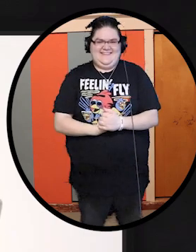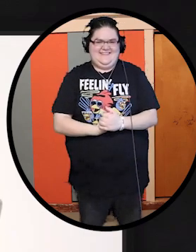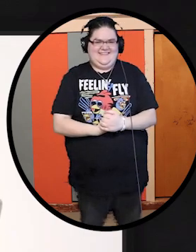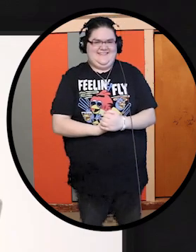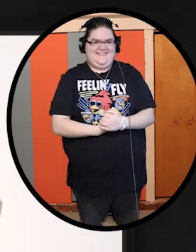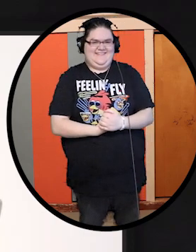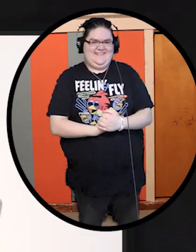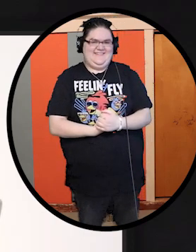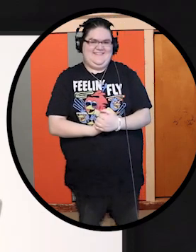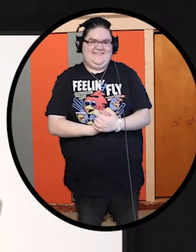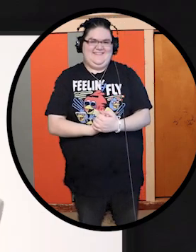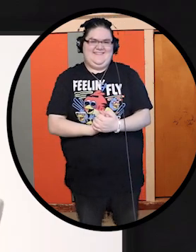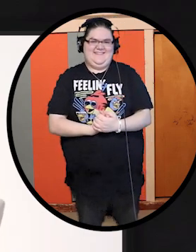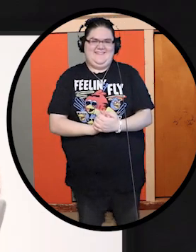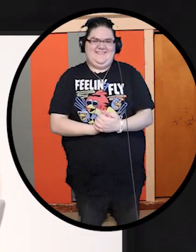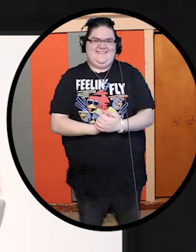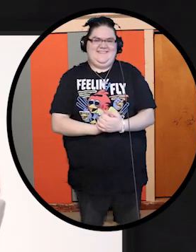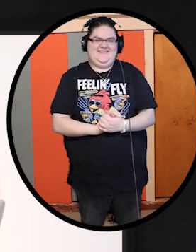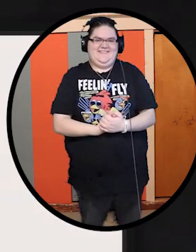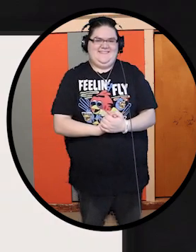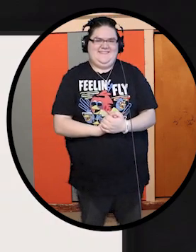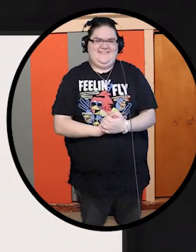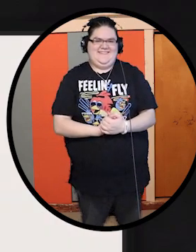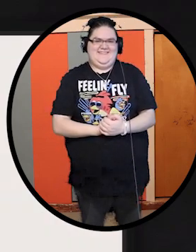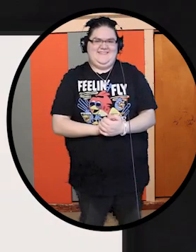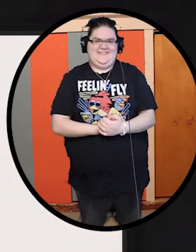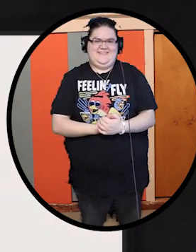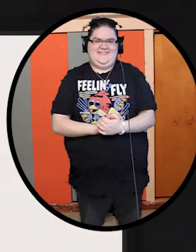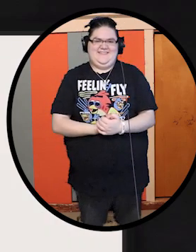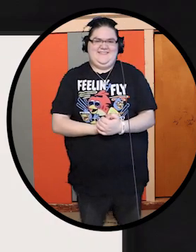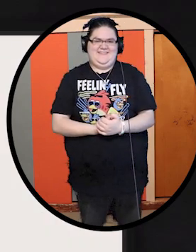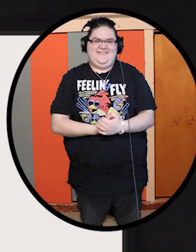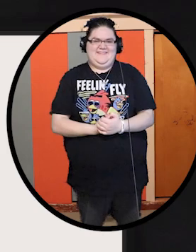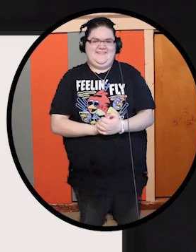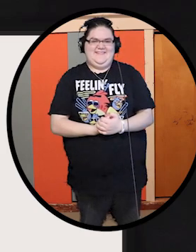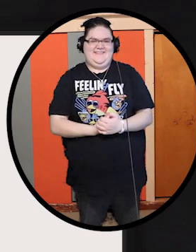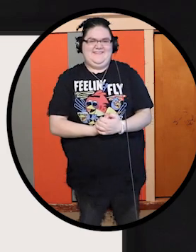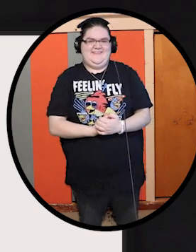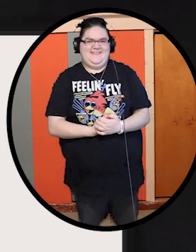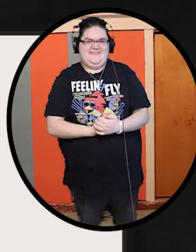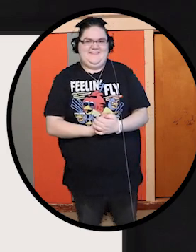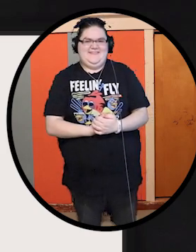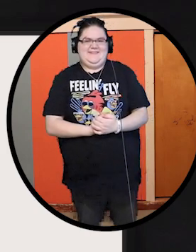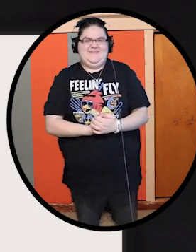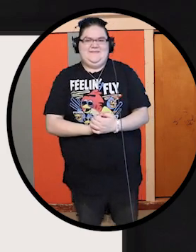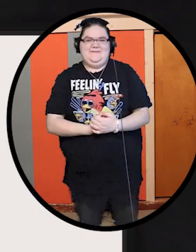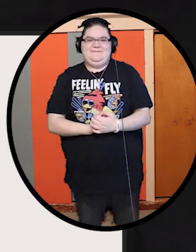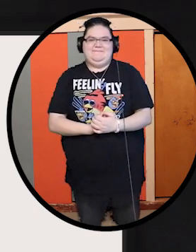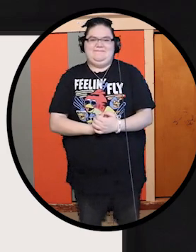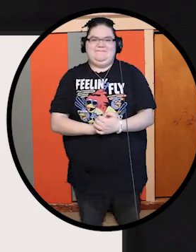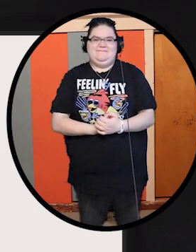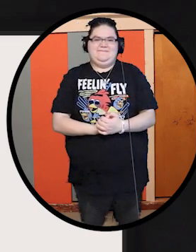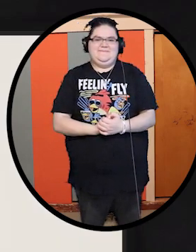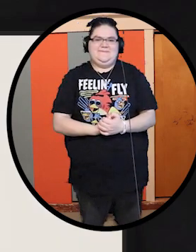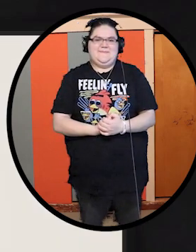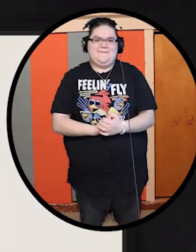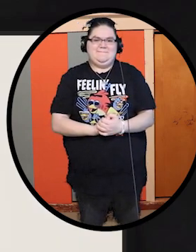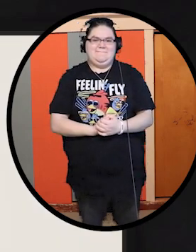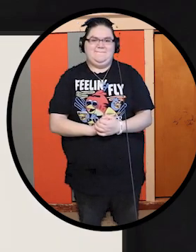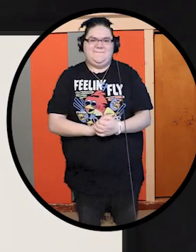Go on, Anshul, you smooth Donnie. Strange. Smooth operator. It's interesting that we do this all the time, and like I've definitely done this multiple times on my